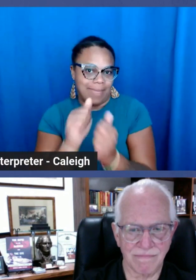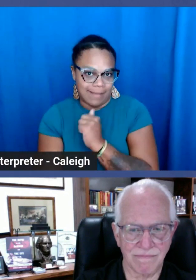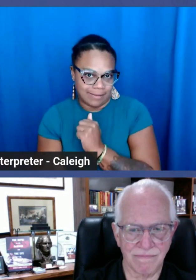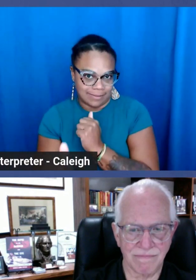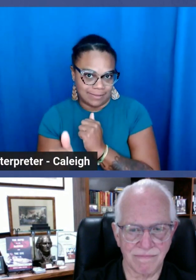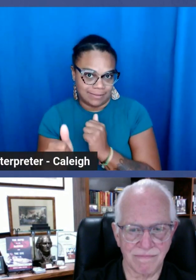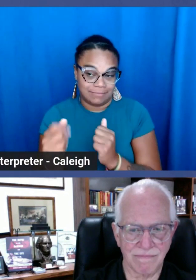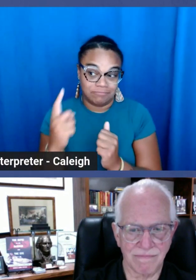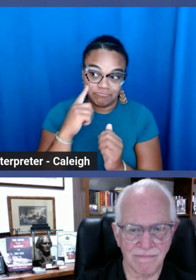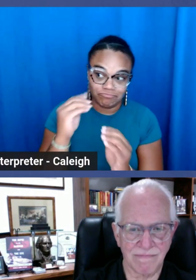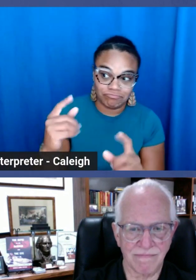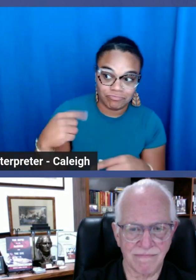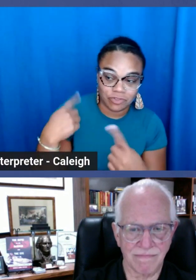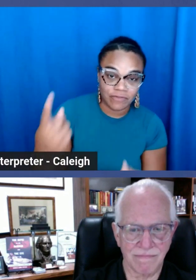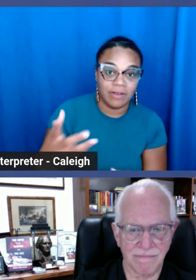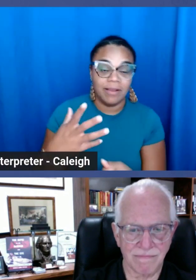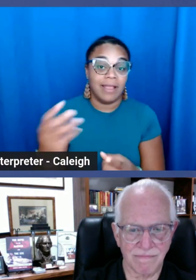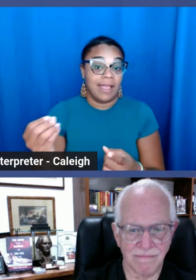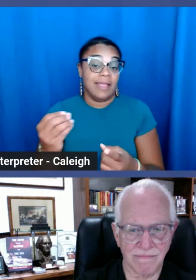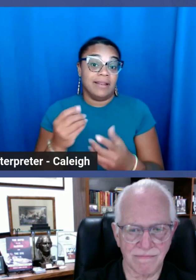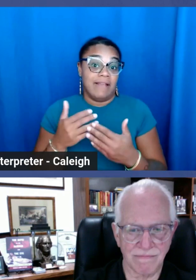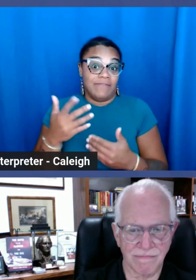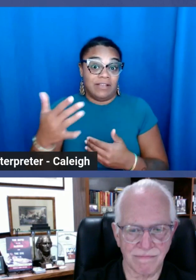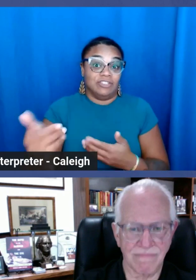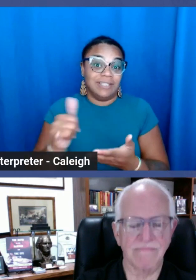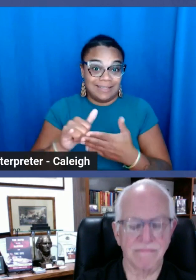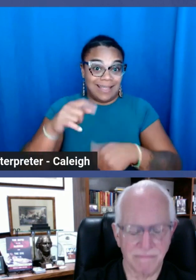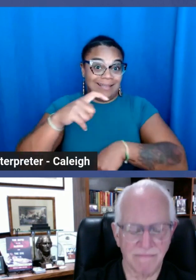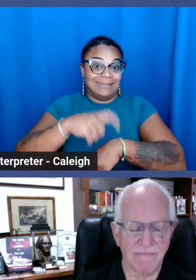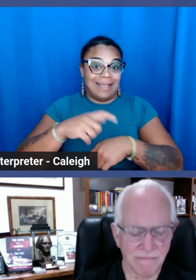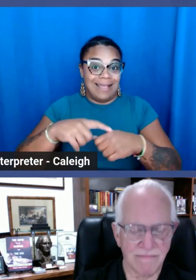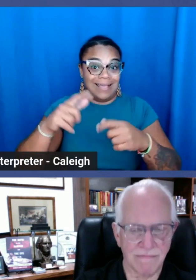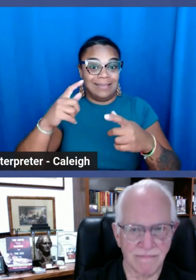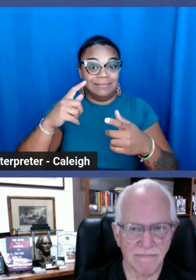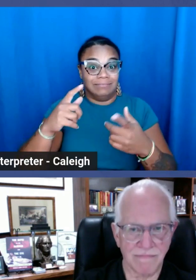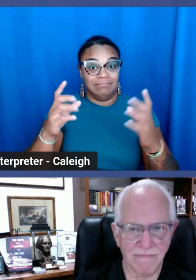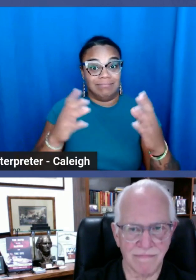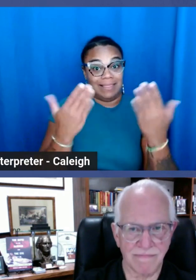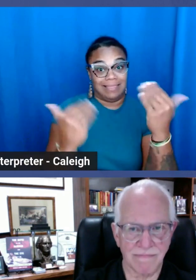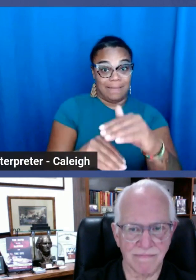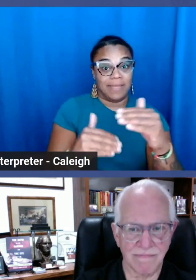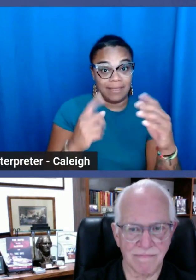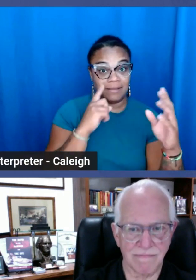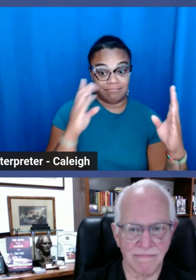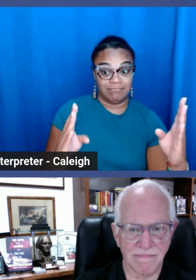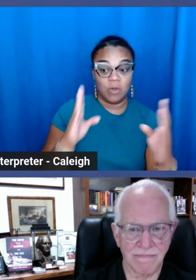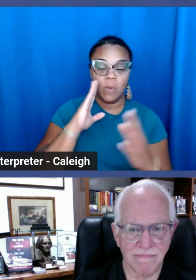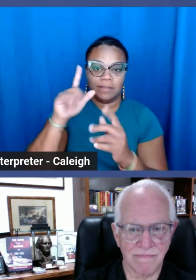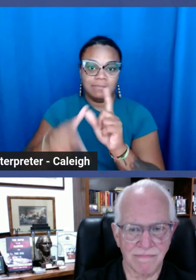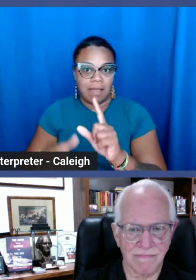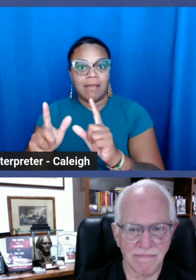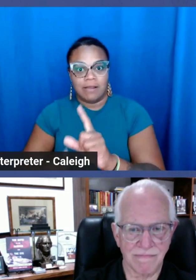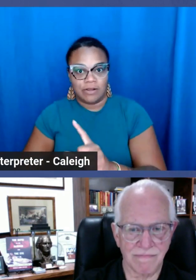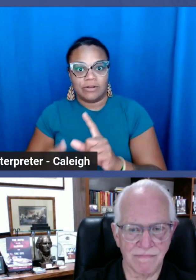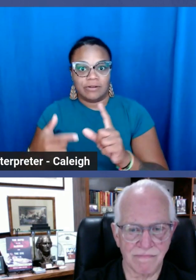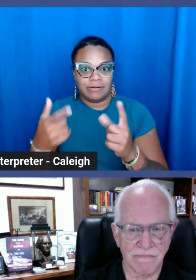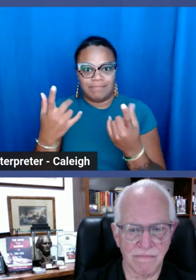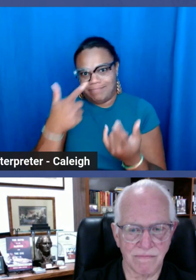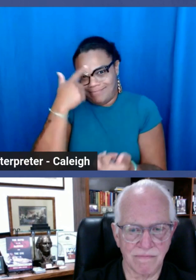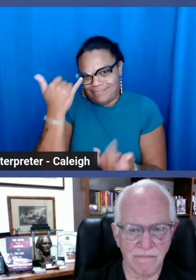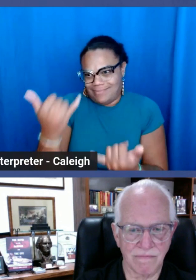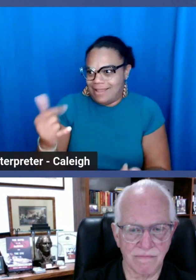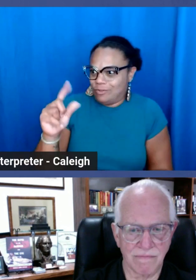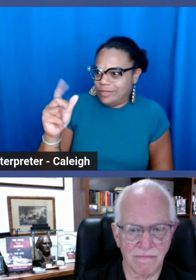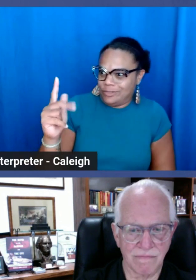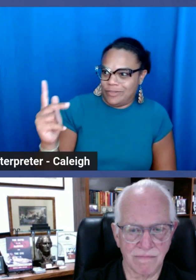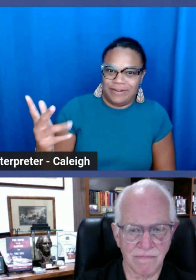the statutes of limitations are expiring on most of these criminal activities now that we're in 2023. I mean,